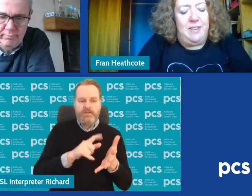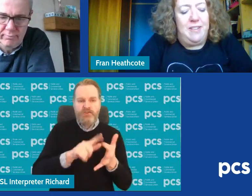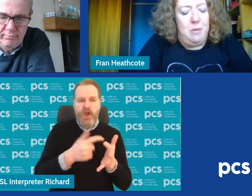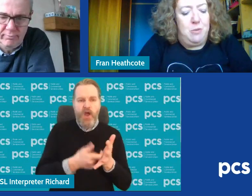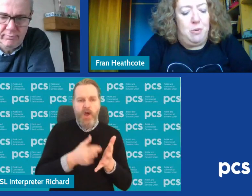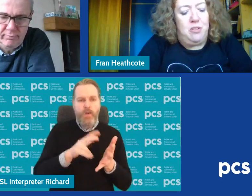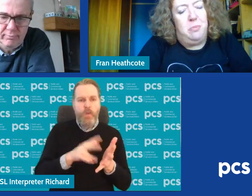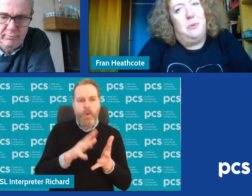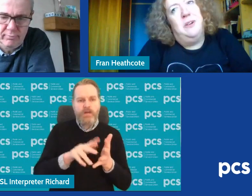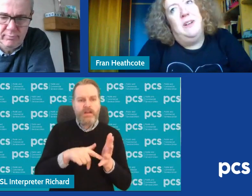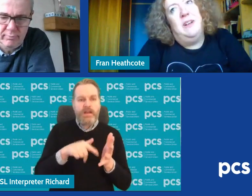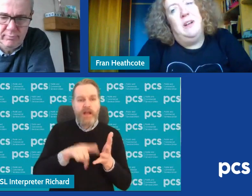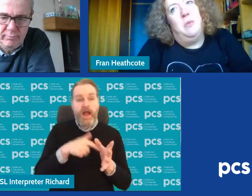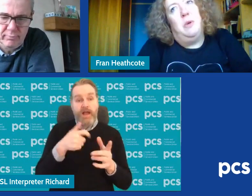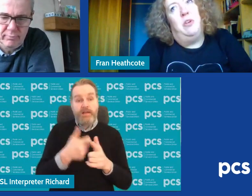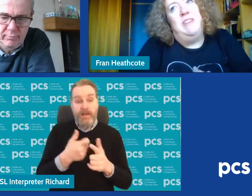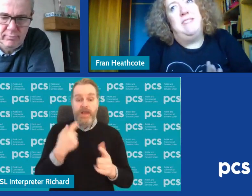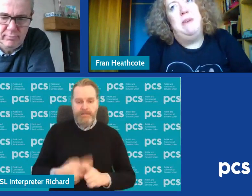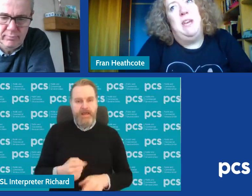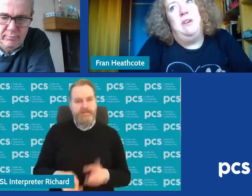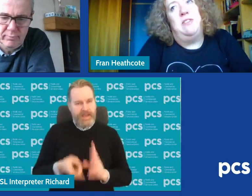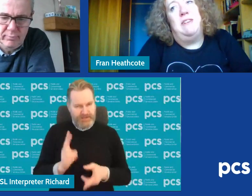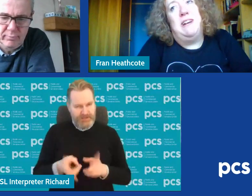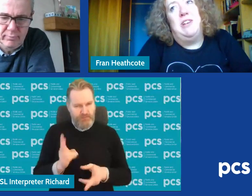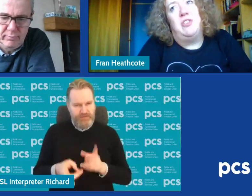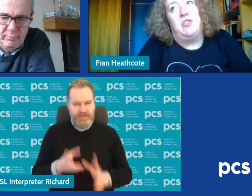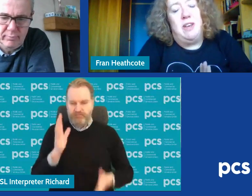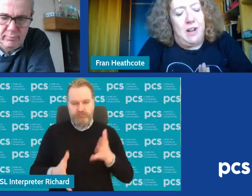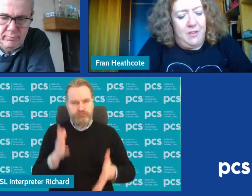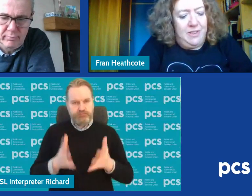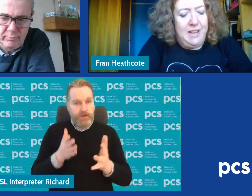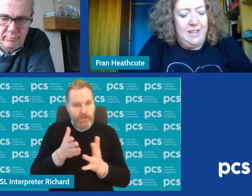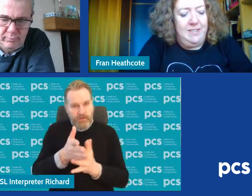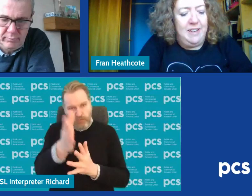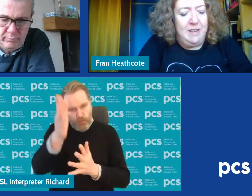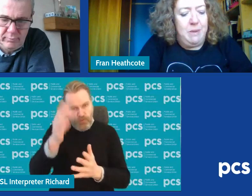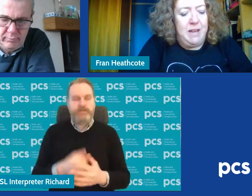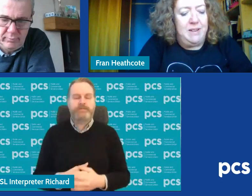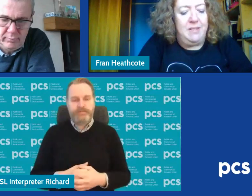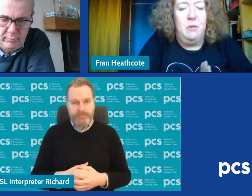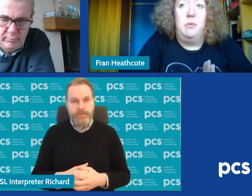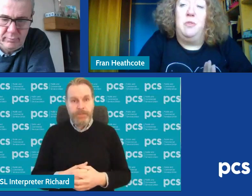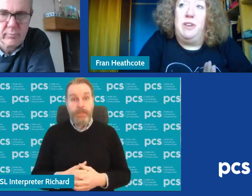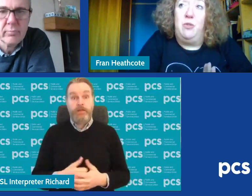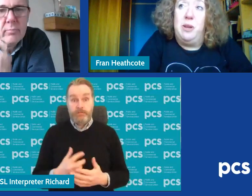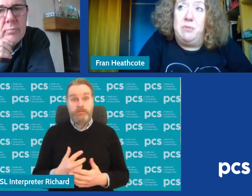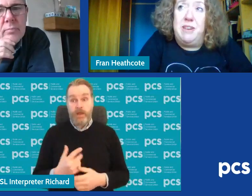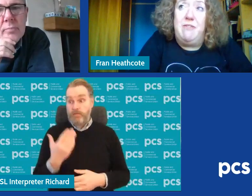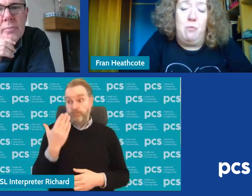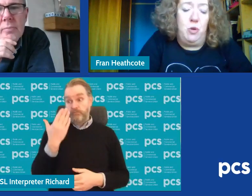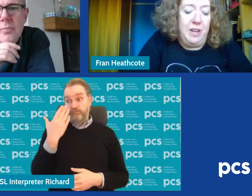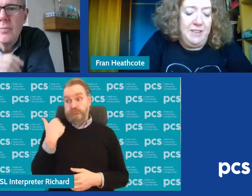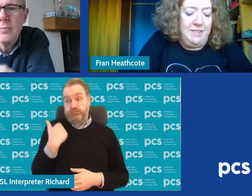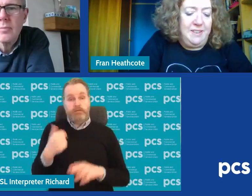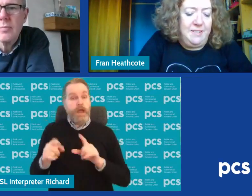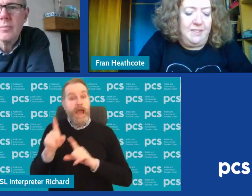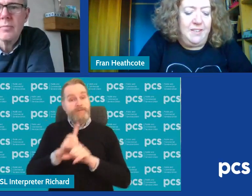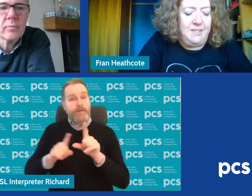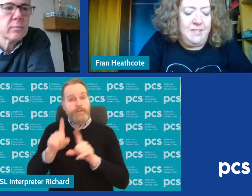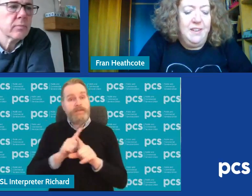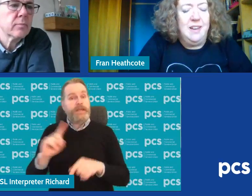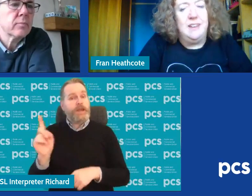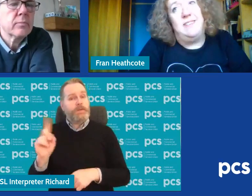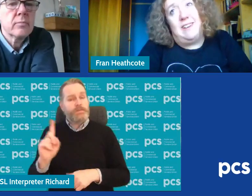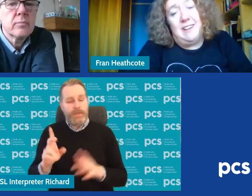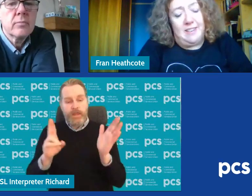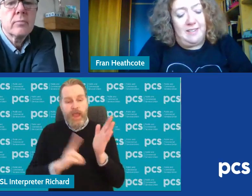as accessible as possible. We wanted to meet you tonight straight after the NEC had met, so to give you an update from what the NEC has